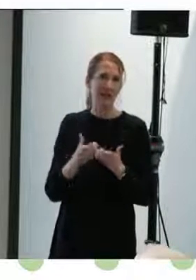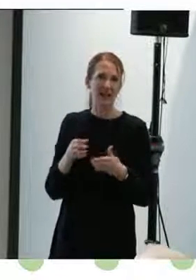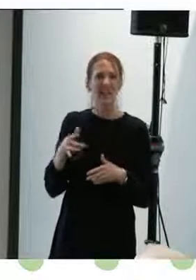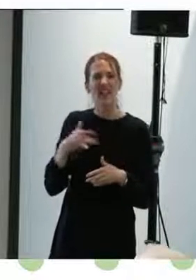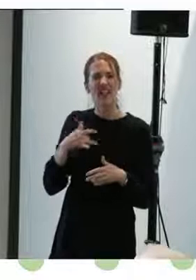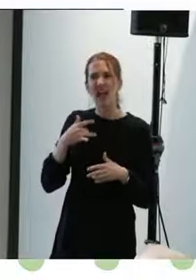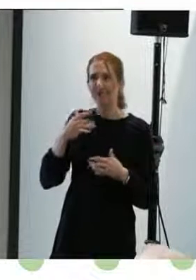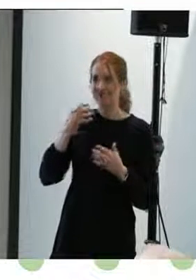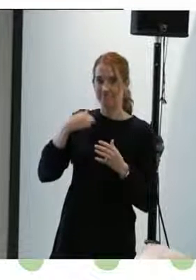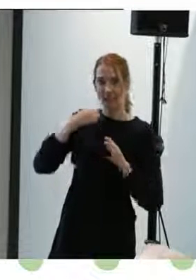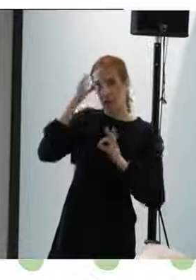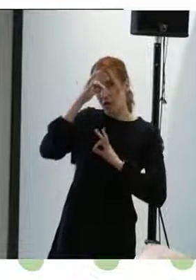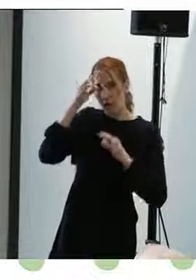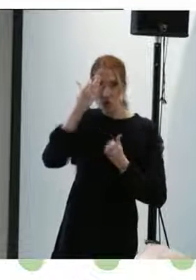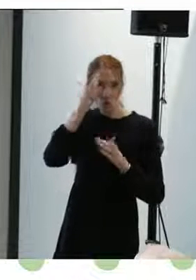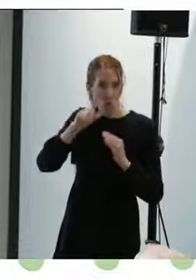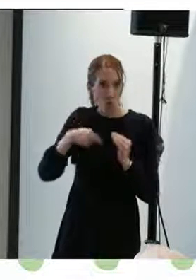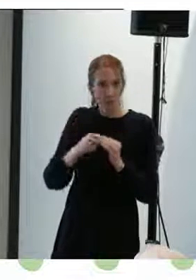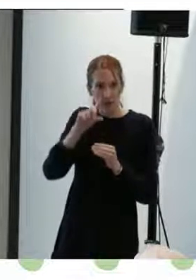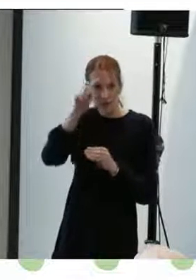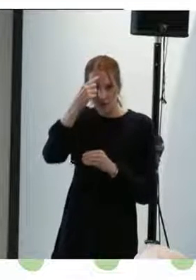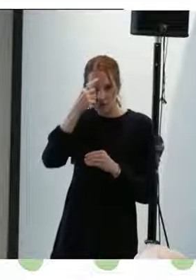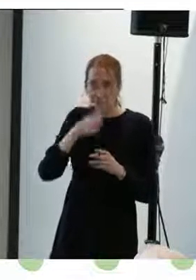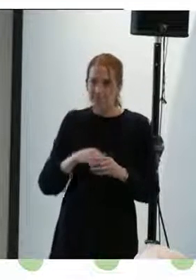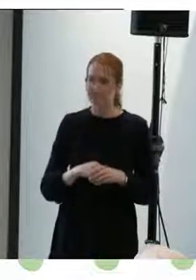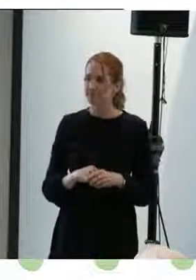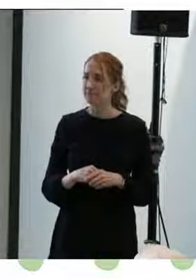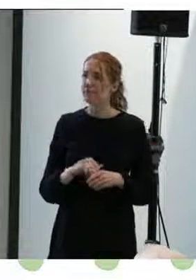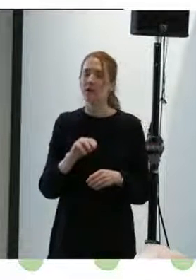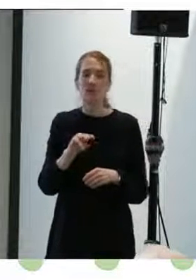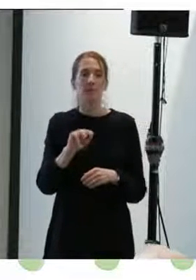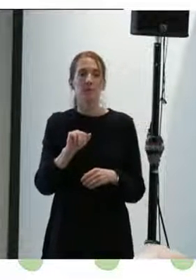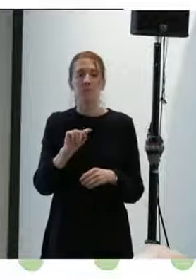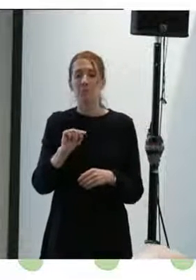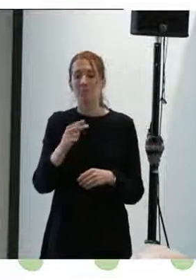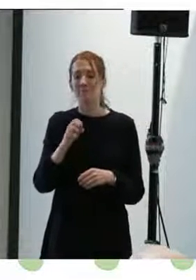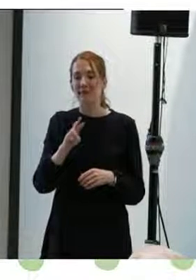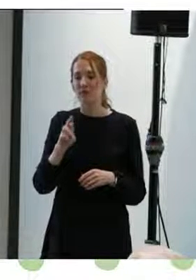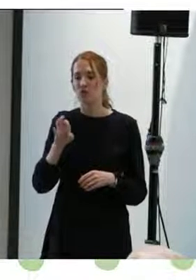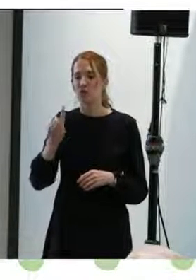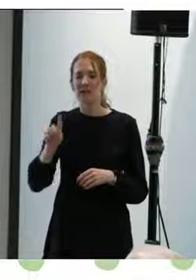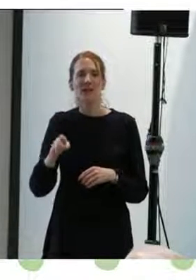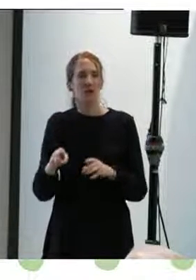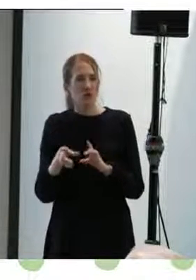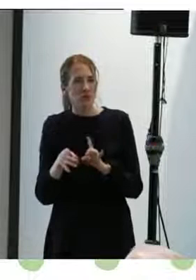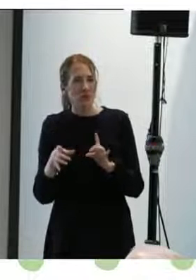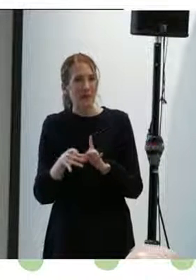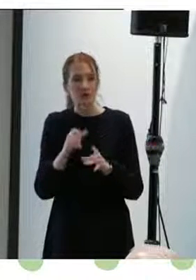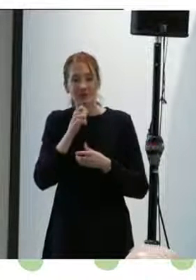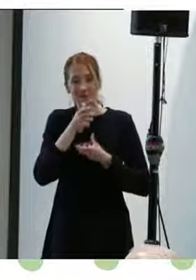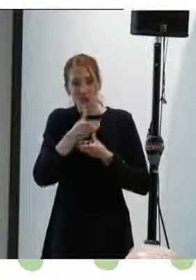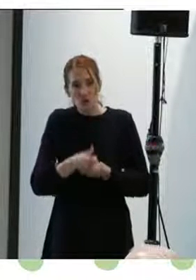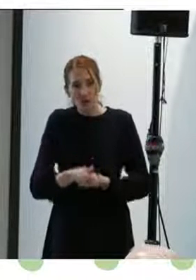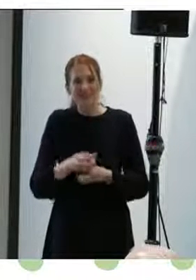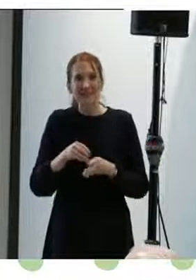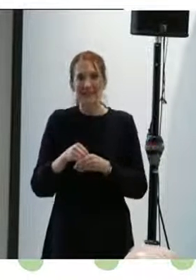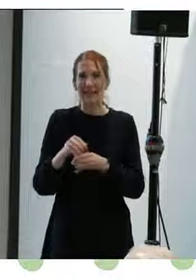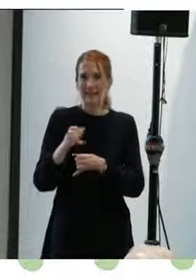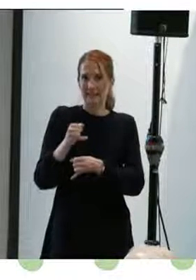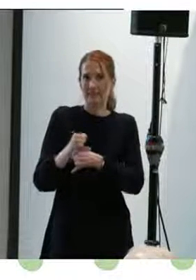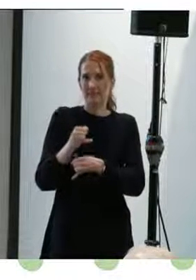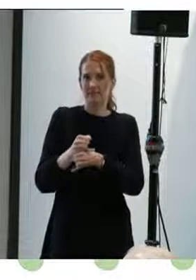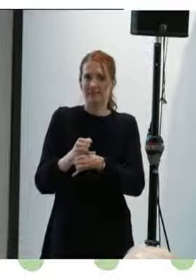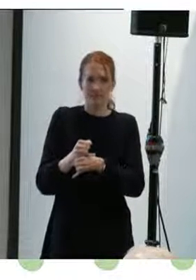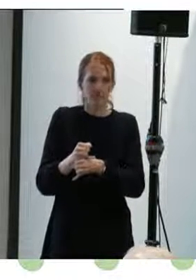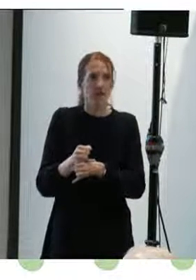anything, and that kind of thing too. You had several references to distrust in traditional institutions. One of your